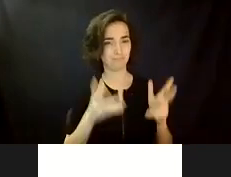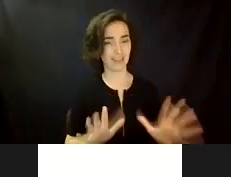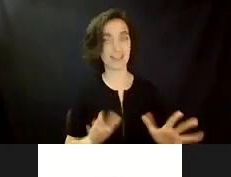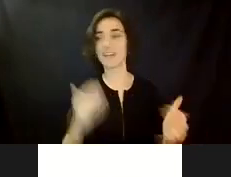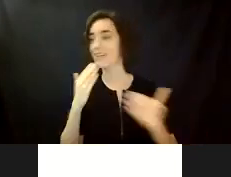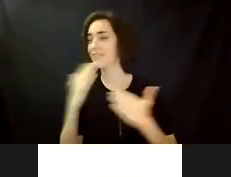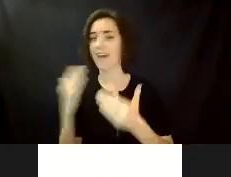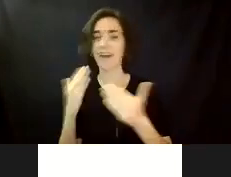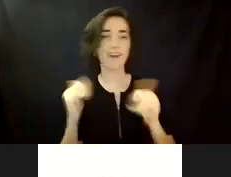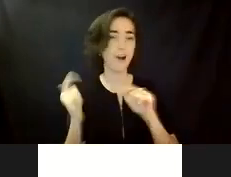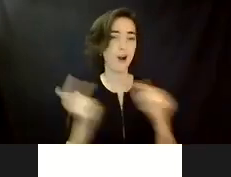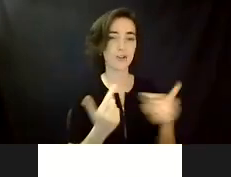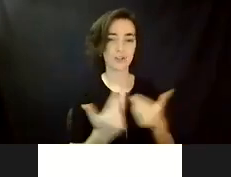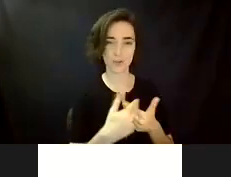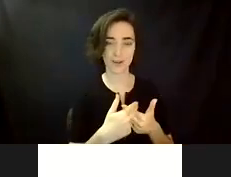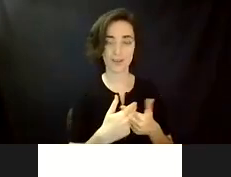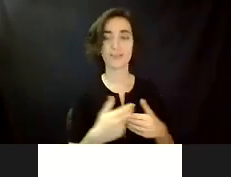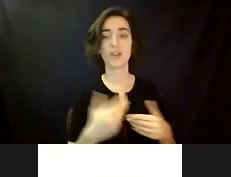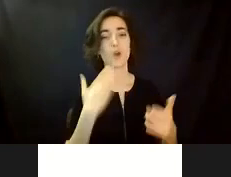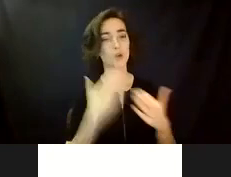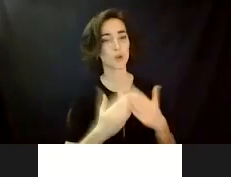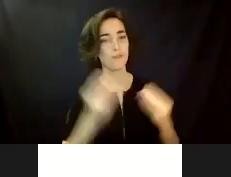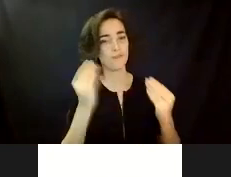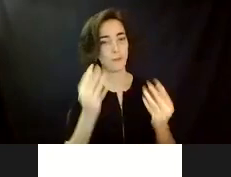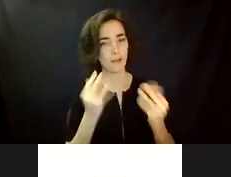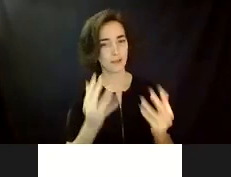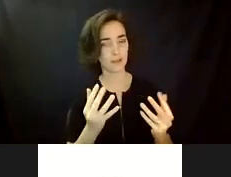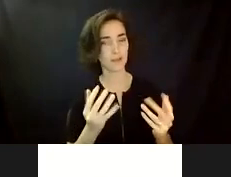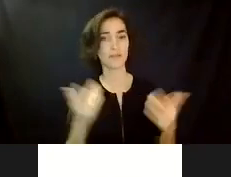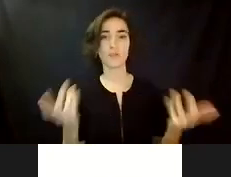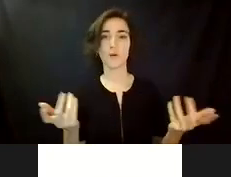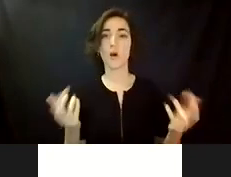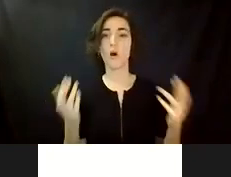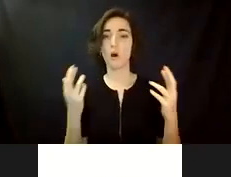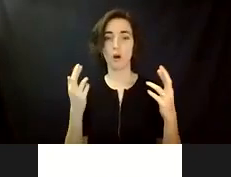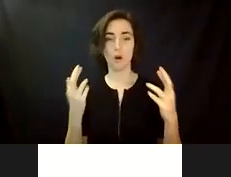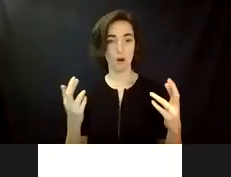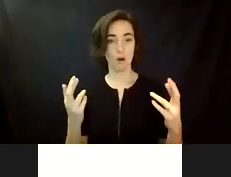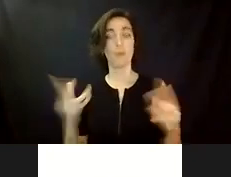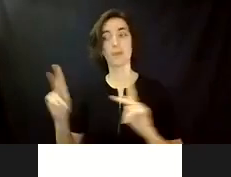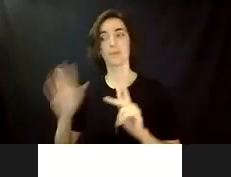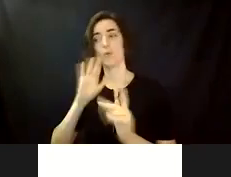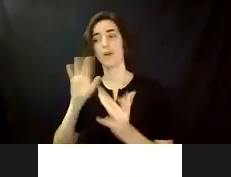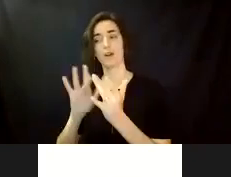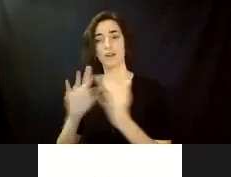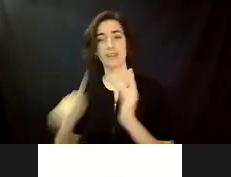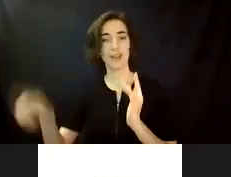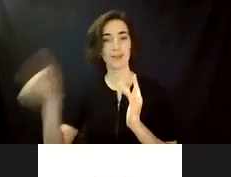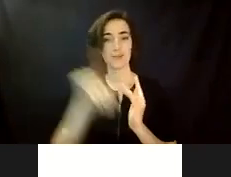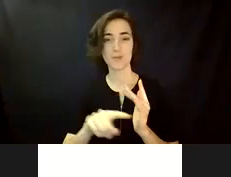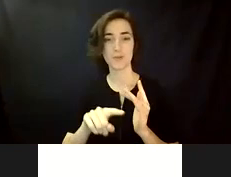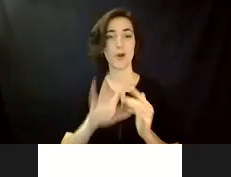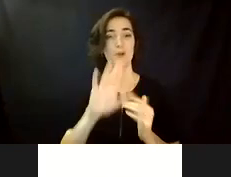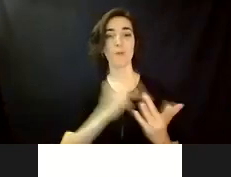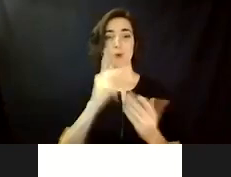for being here. You provided some really great information. So hopefully people will be reaching out to you all and flooding your